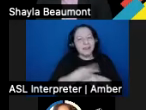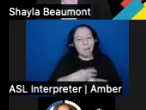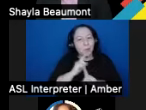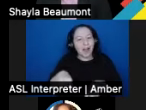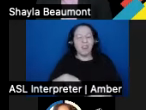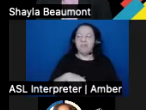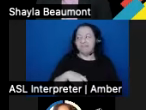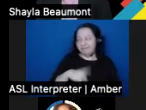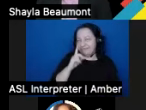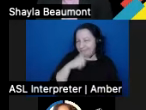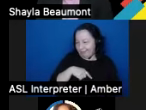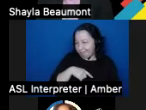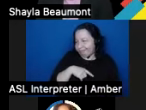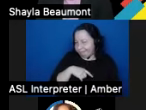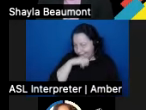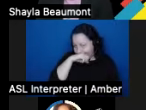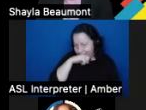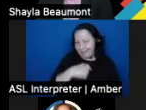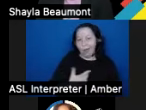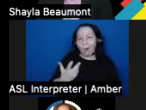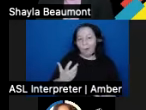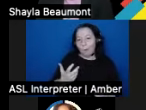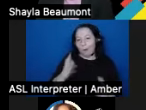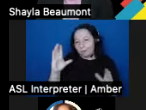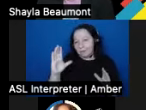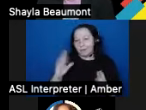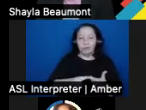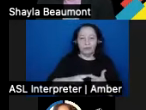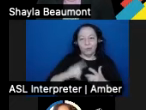it. You're looking for sympathy, or, whatever it might be.